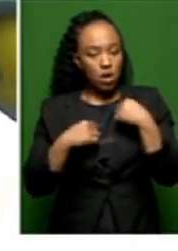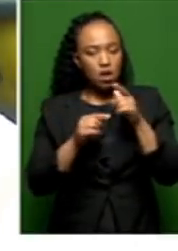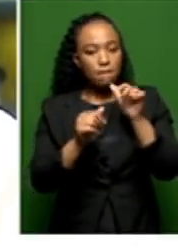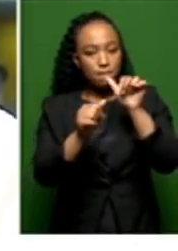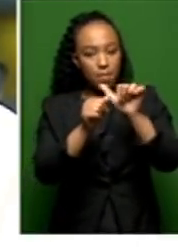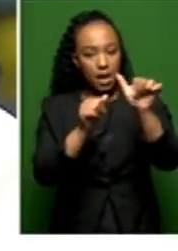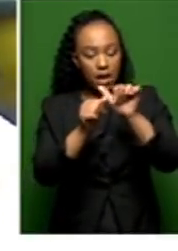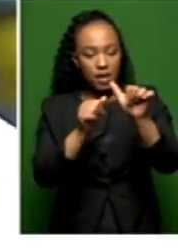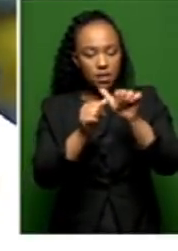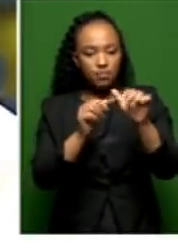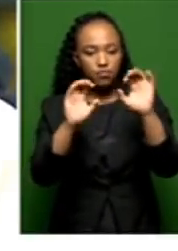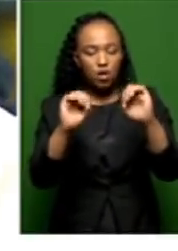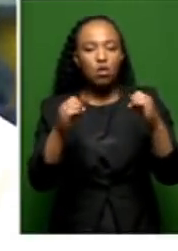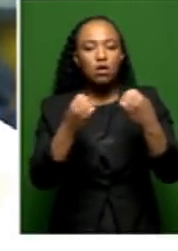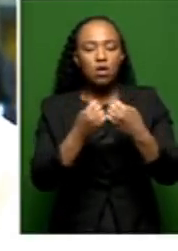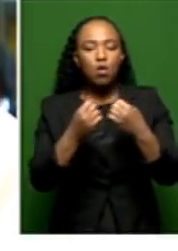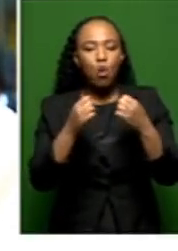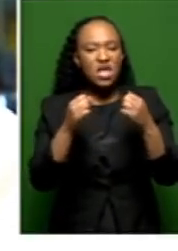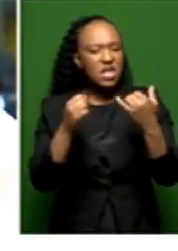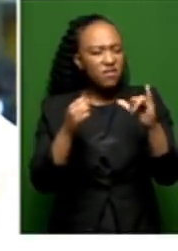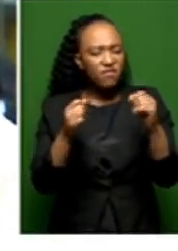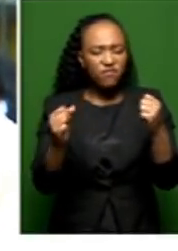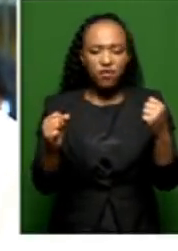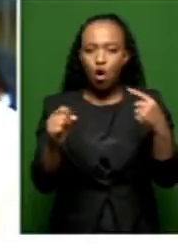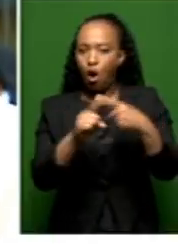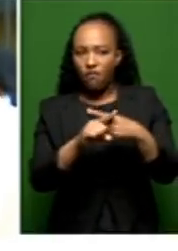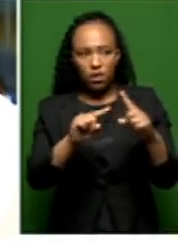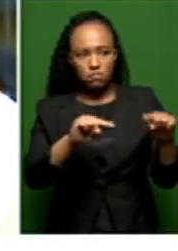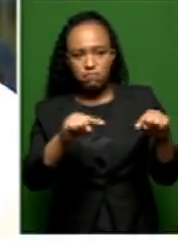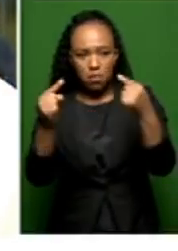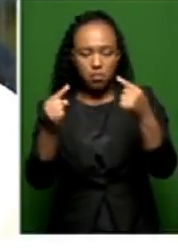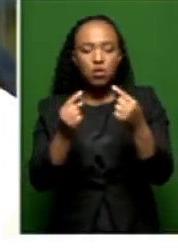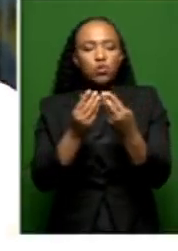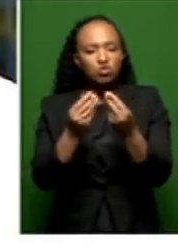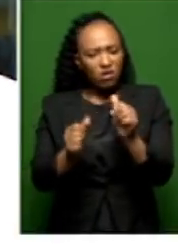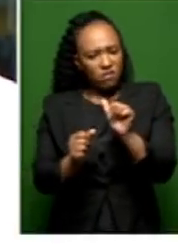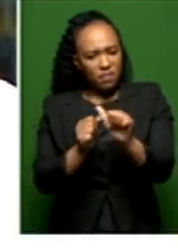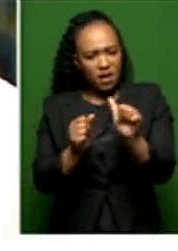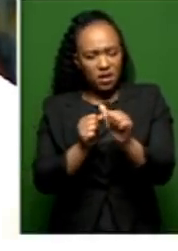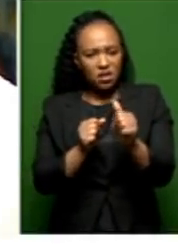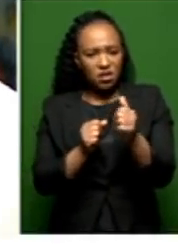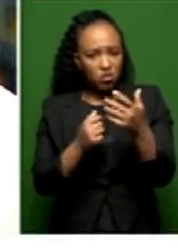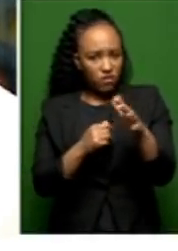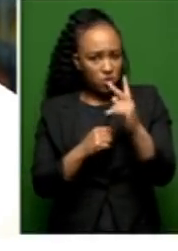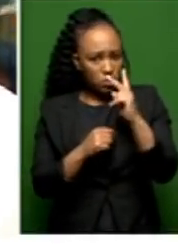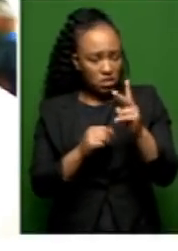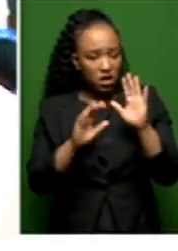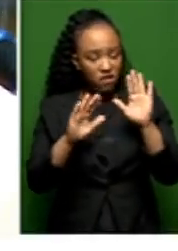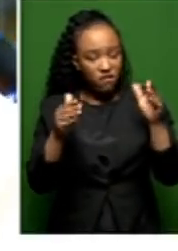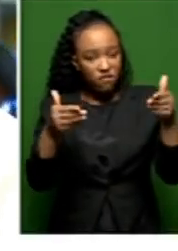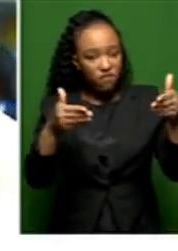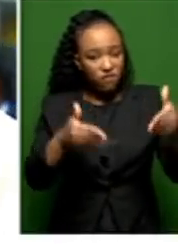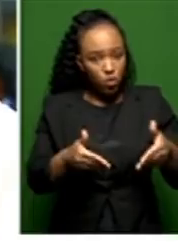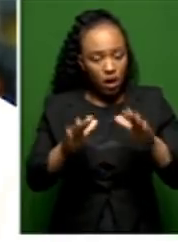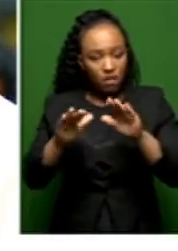better organizations to handle conflicts. If you see the number of funerals that have been there due to conflicts